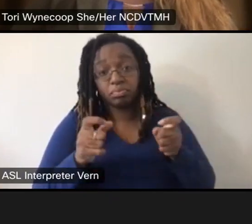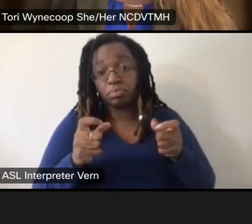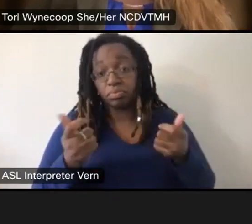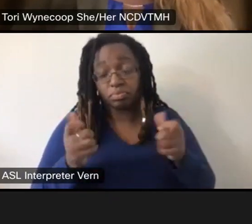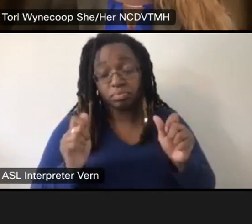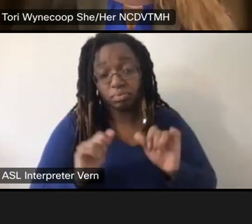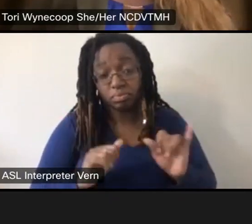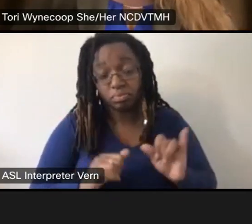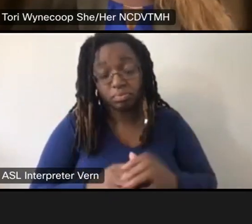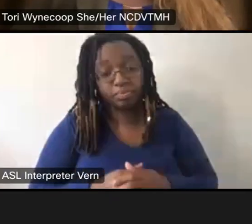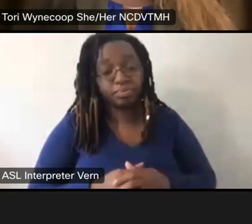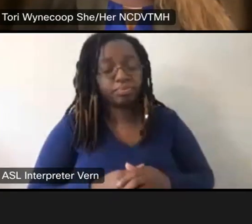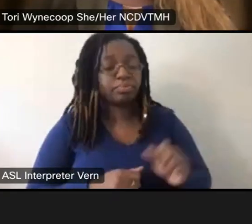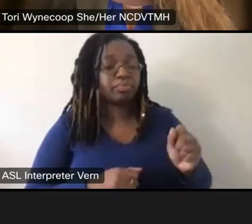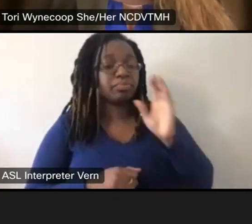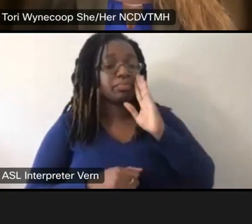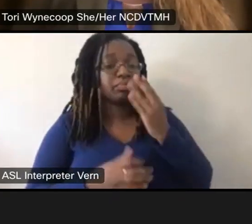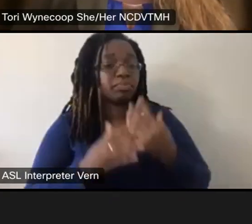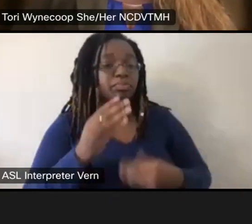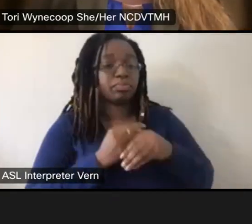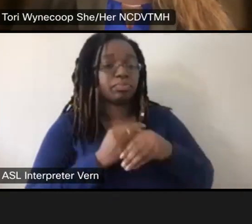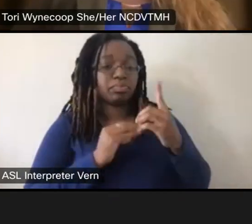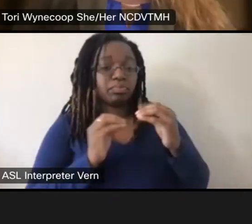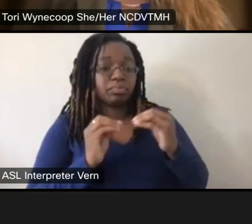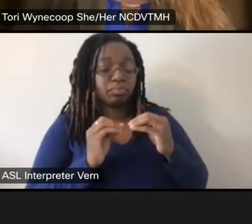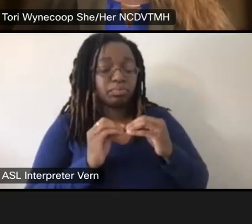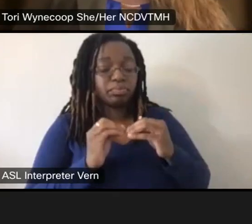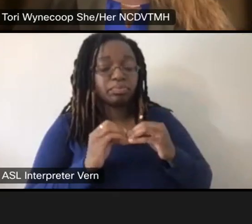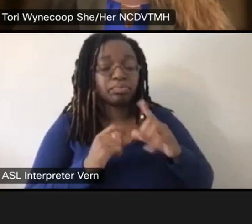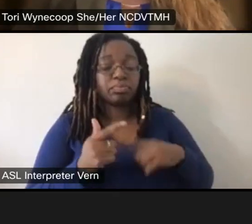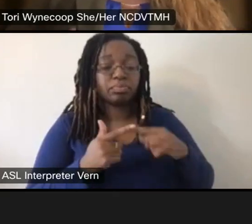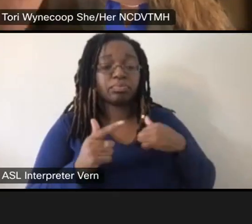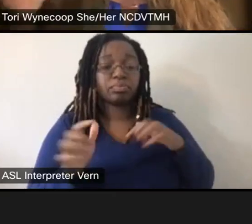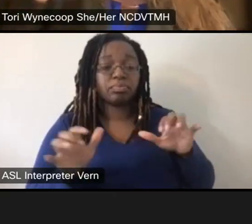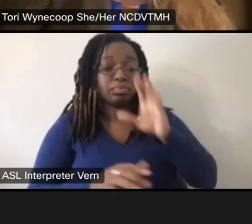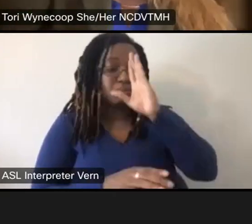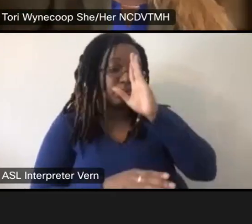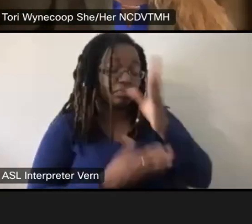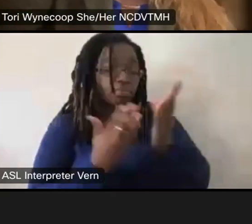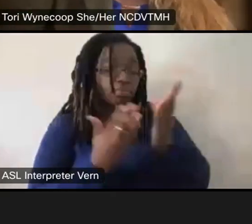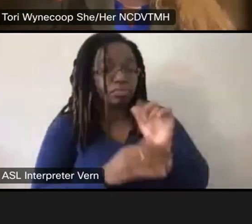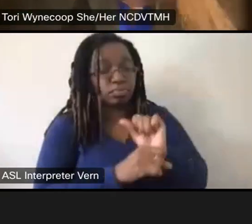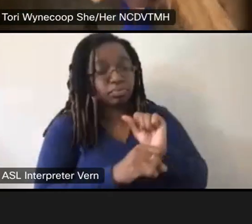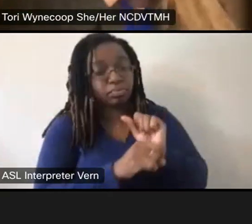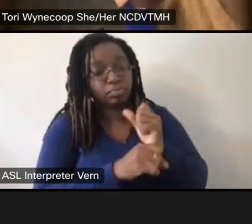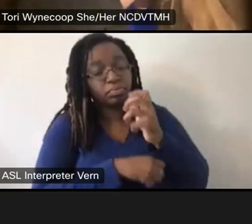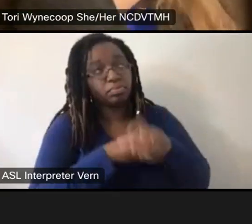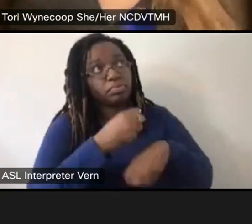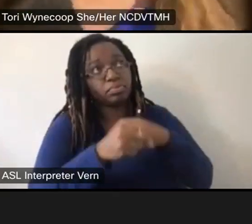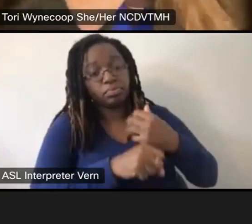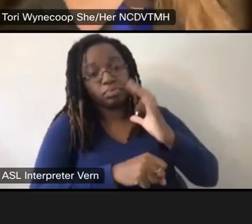just say one other thing. Advocate, when I was doing direct service work many years ago, I remember working